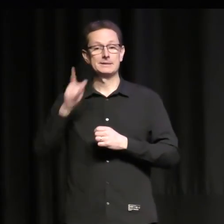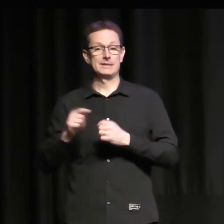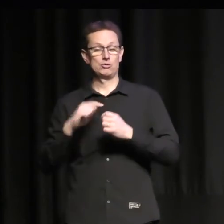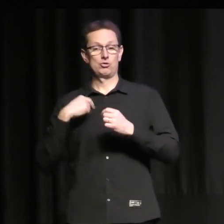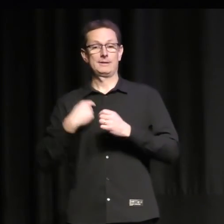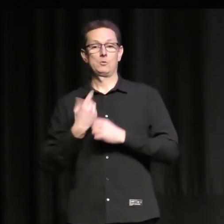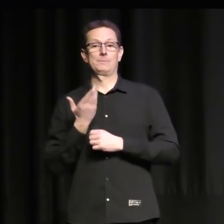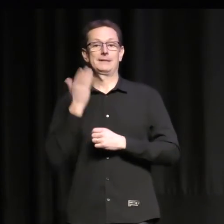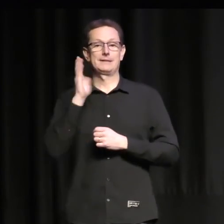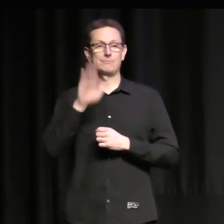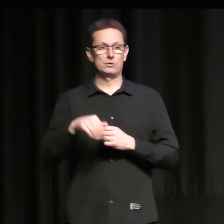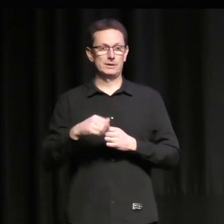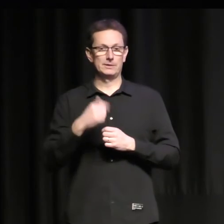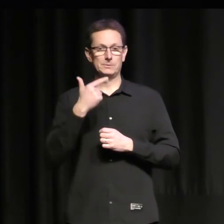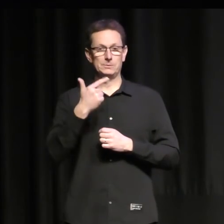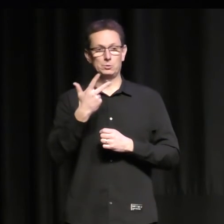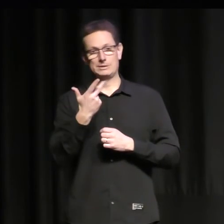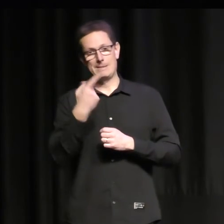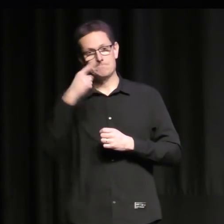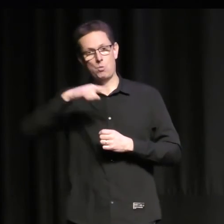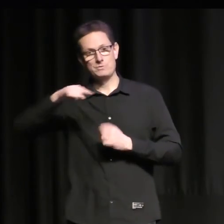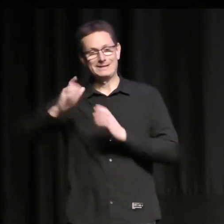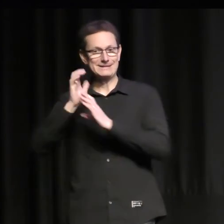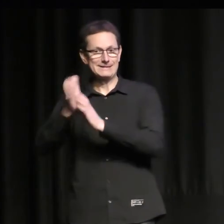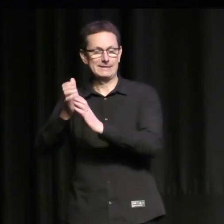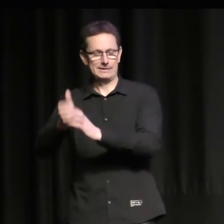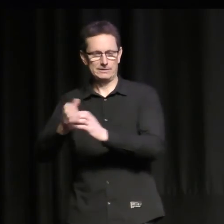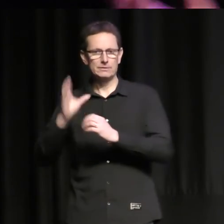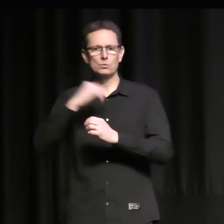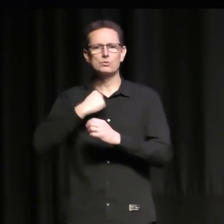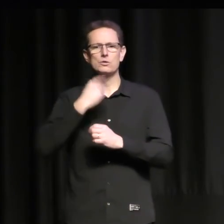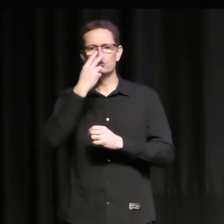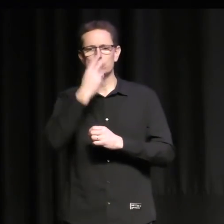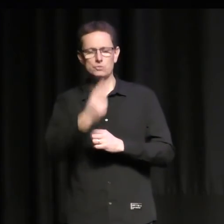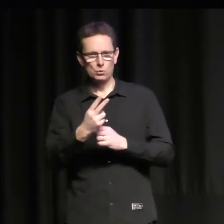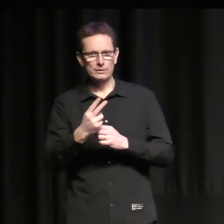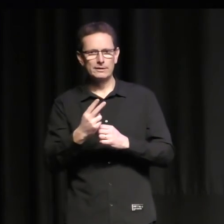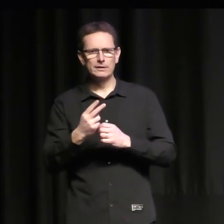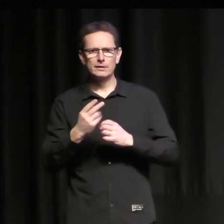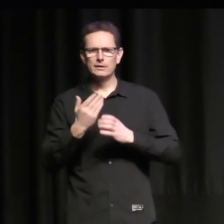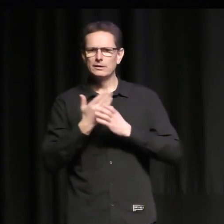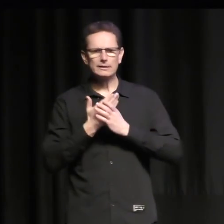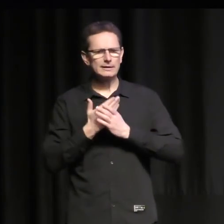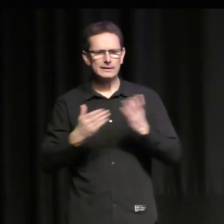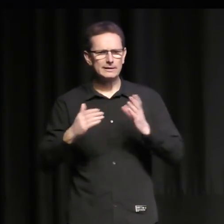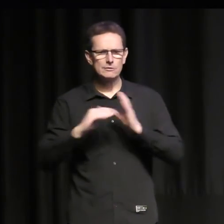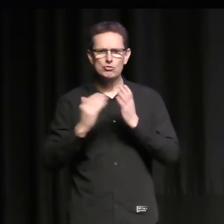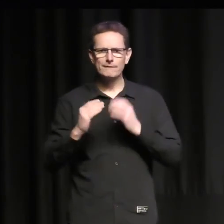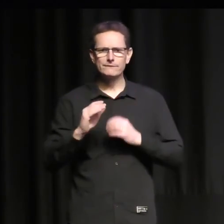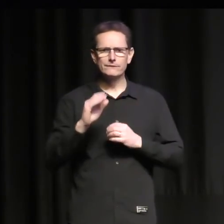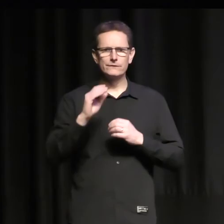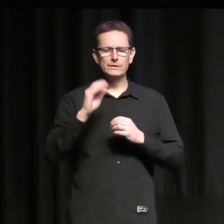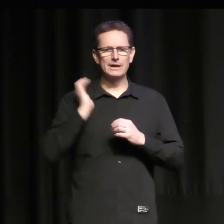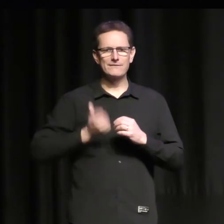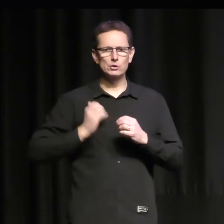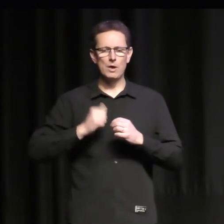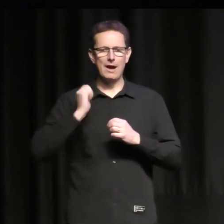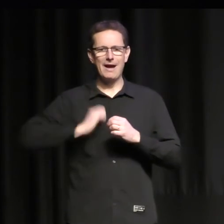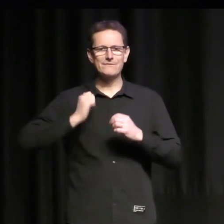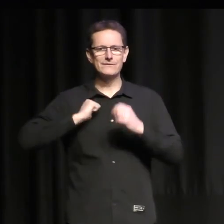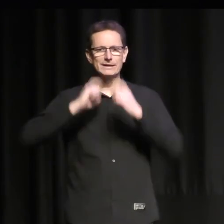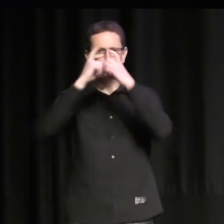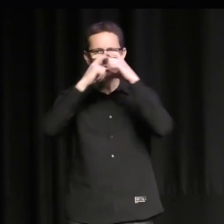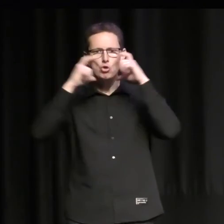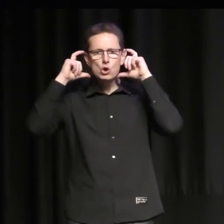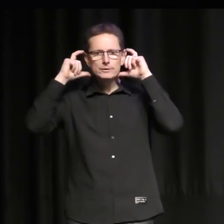after 7 or 8 months, I noticed that none of the young women were wearing veils. So I said to